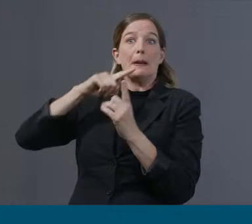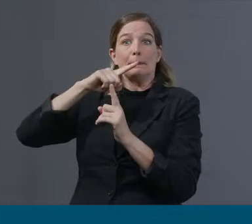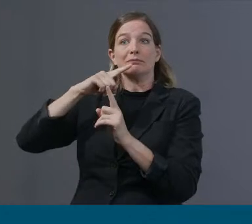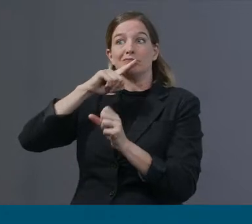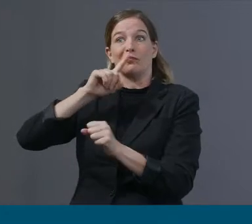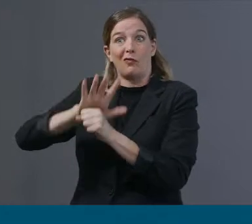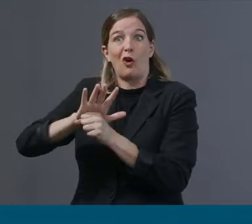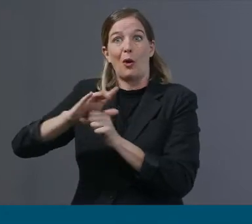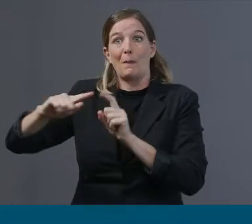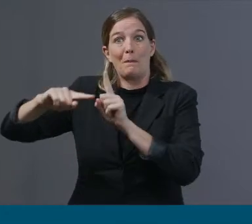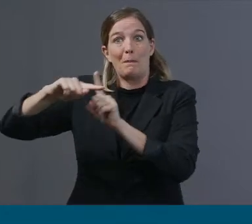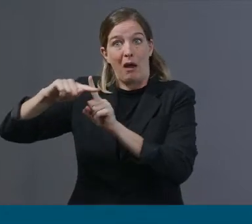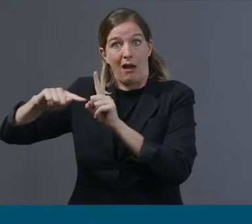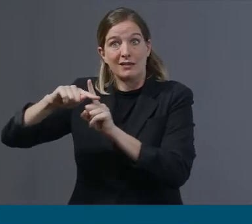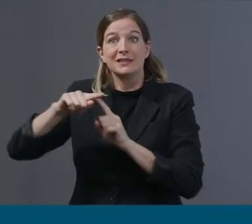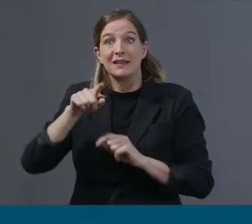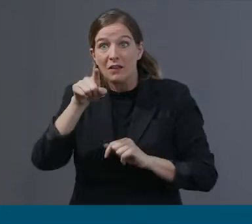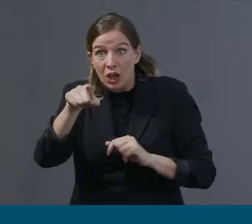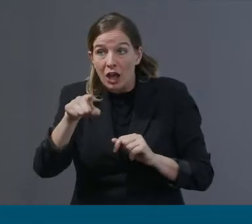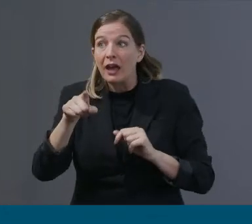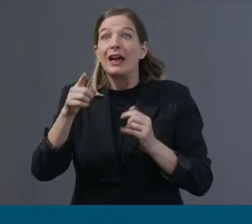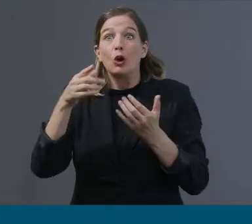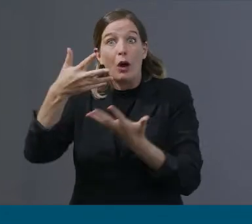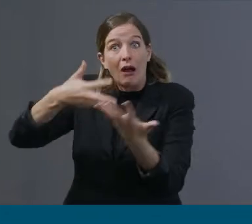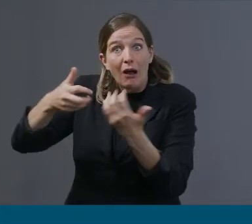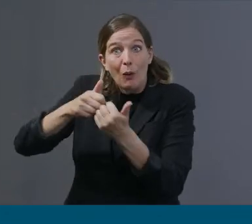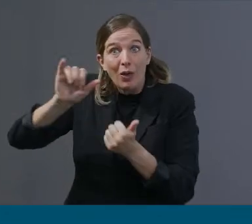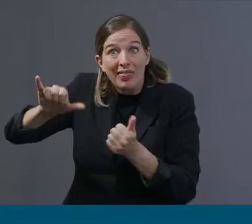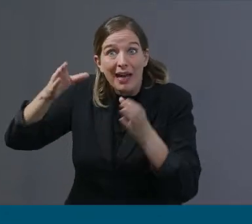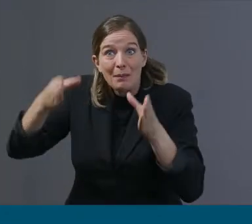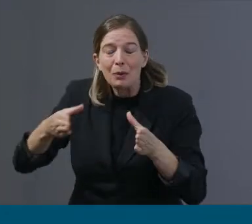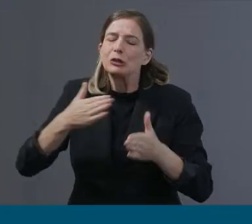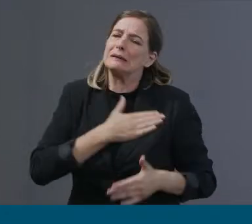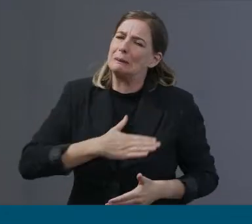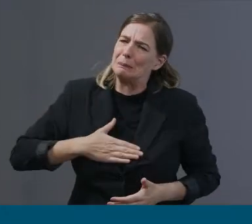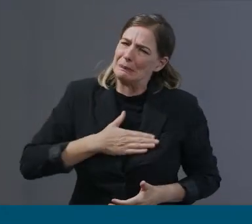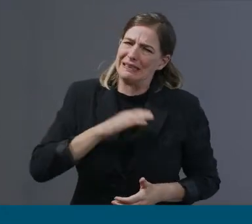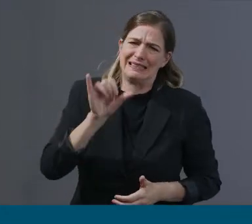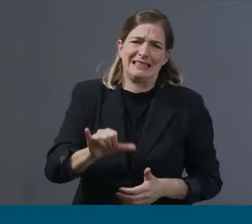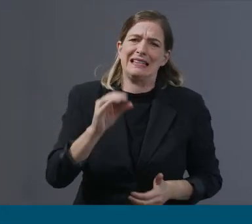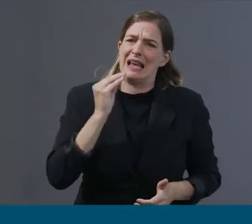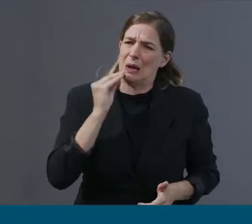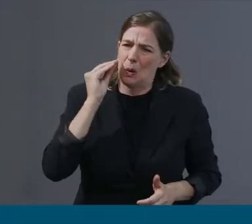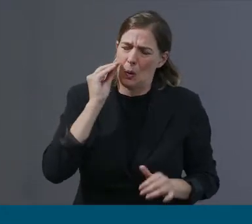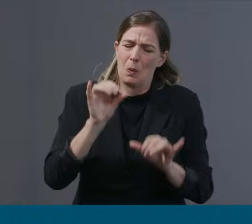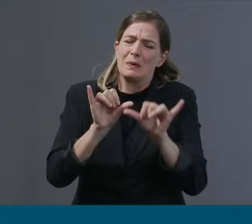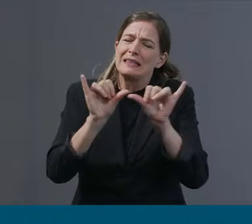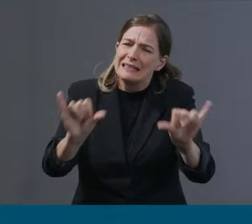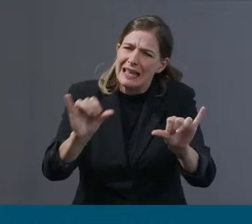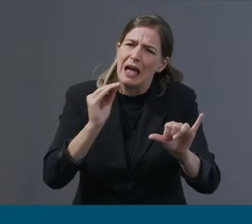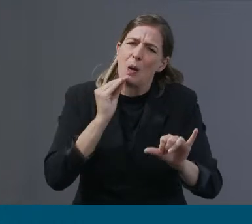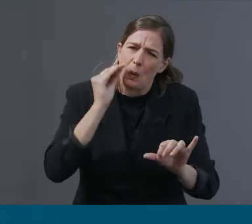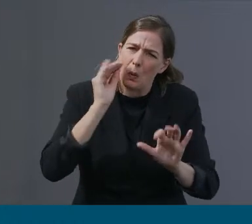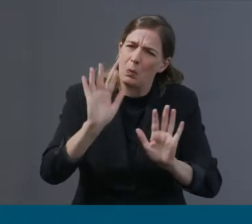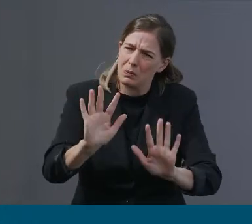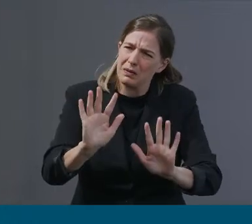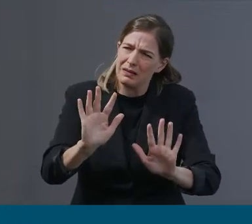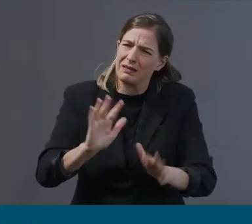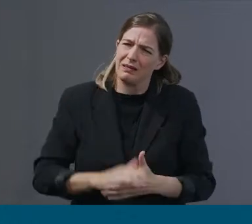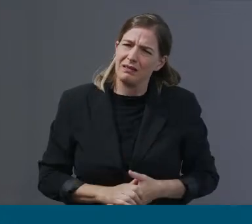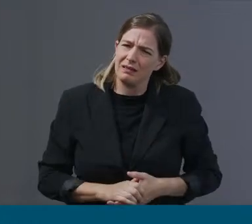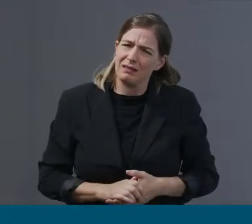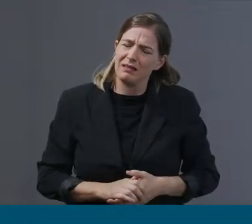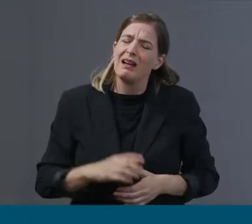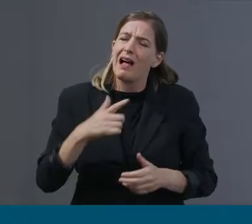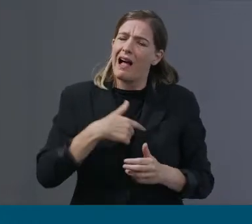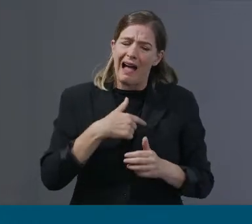please stay home. And I know for me, I don't make decisions on anecdotal evidence. I go by public health and the